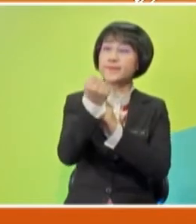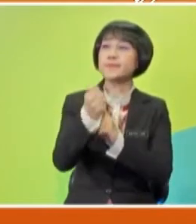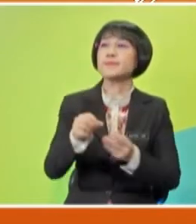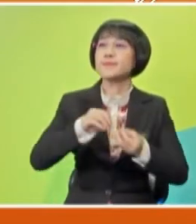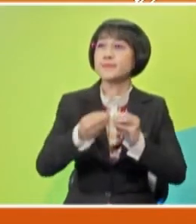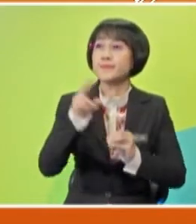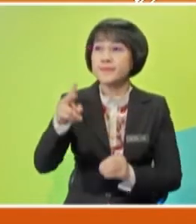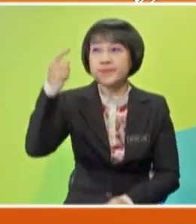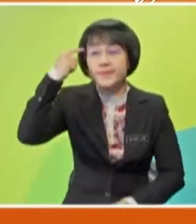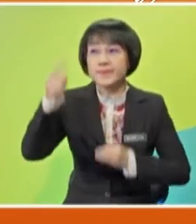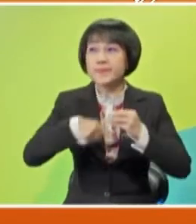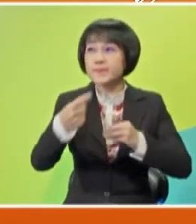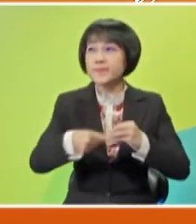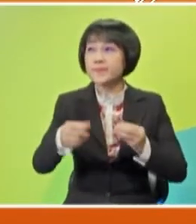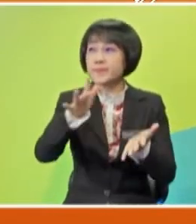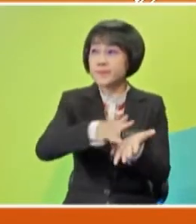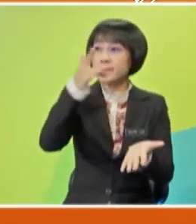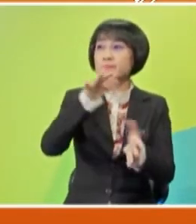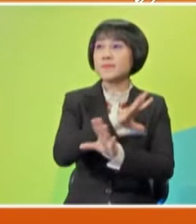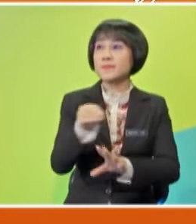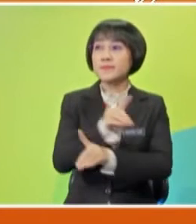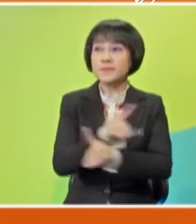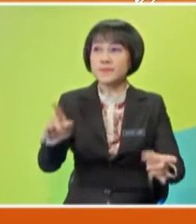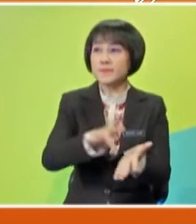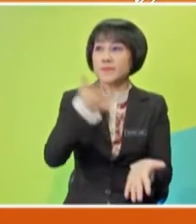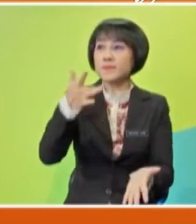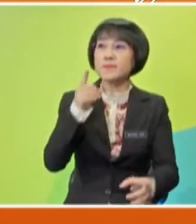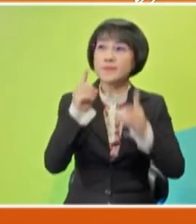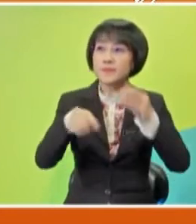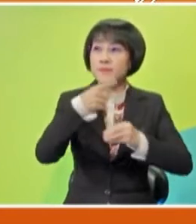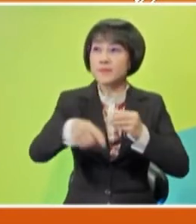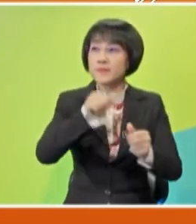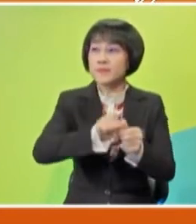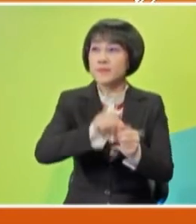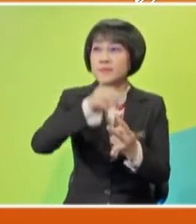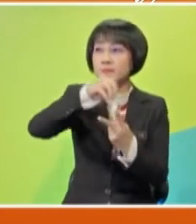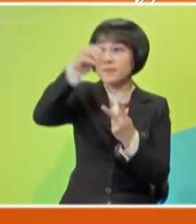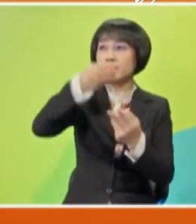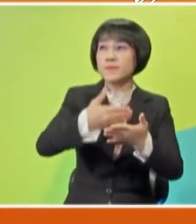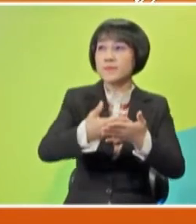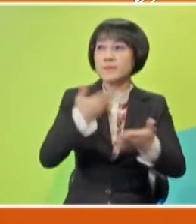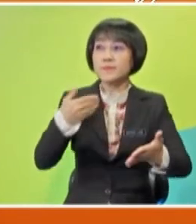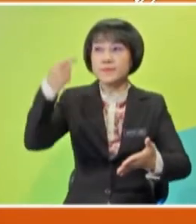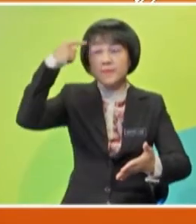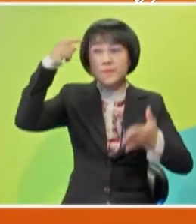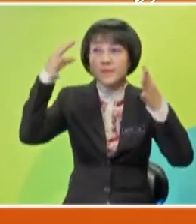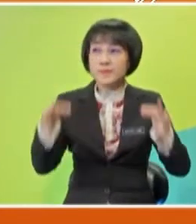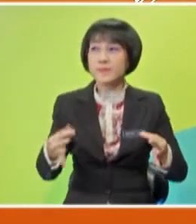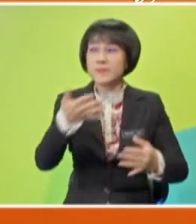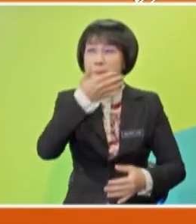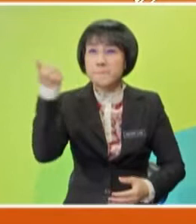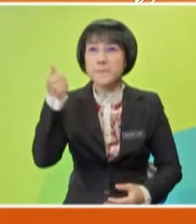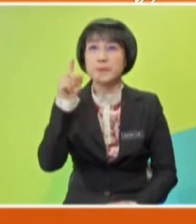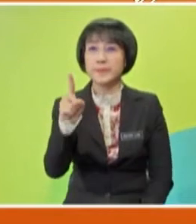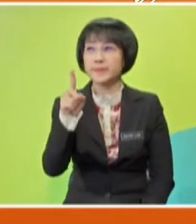Number two, think about the advantages and disadvantages and talk about each option before you decide on the best one. Okay. So which is